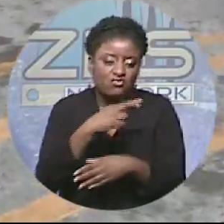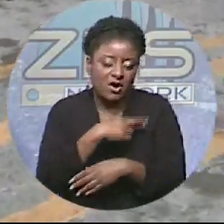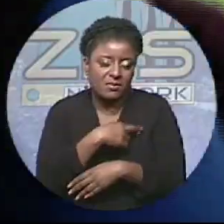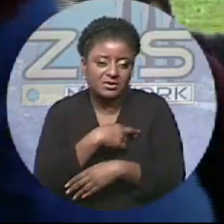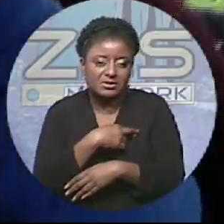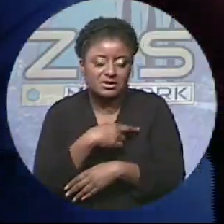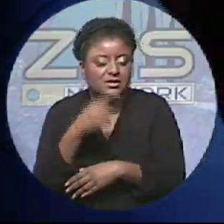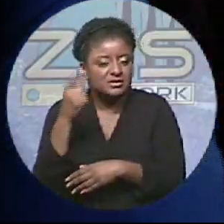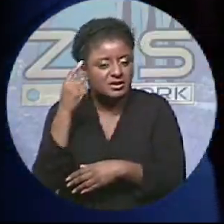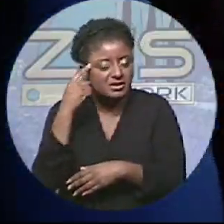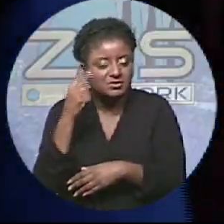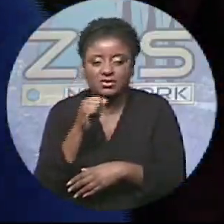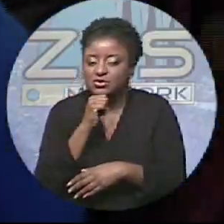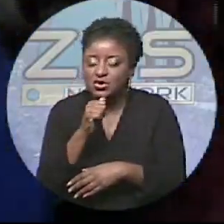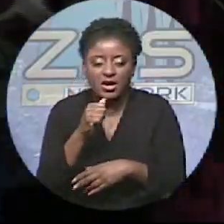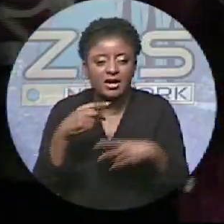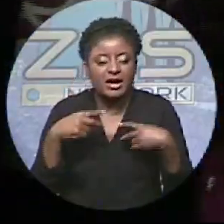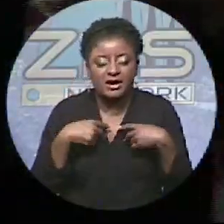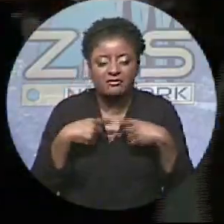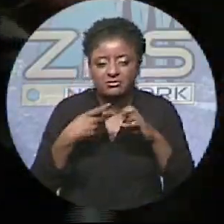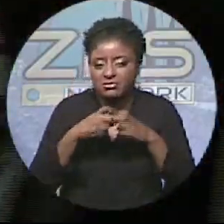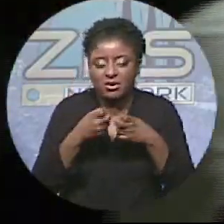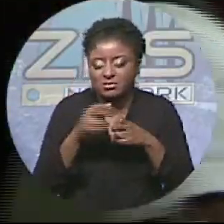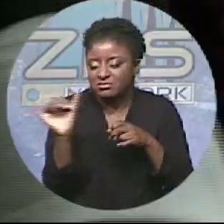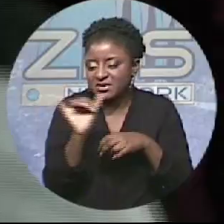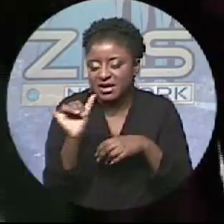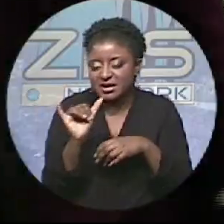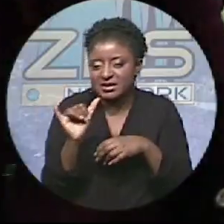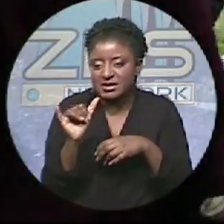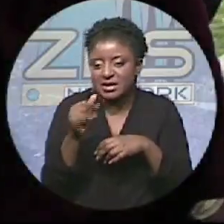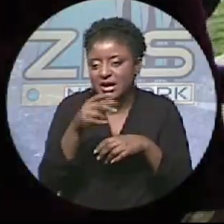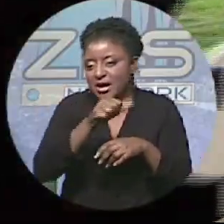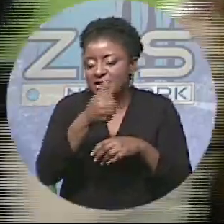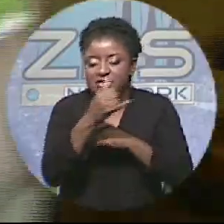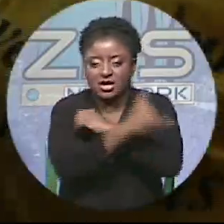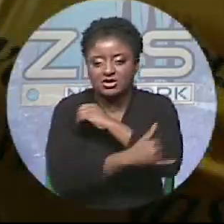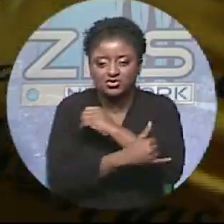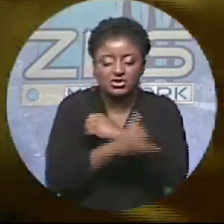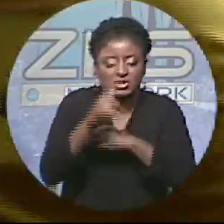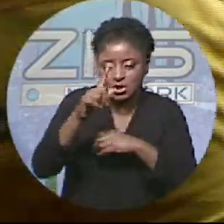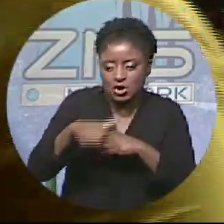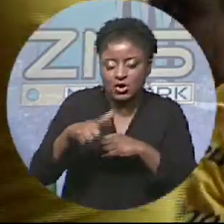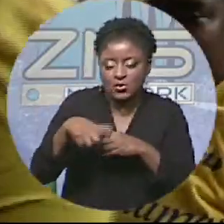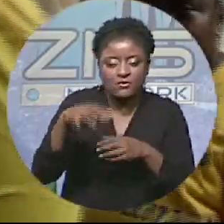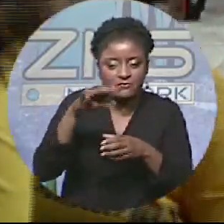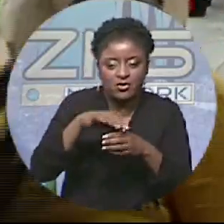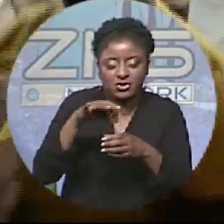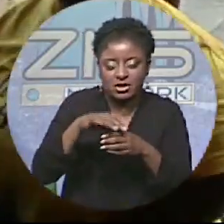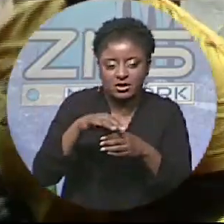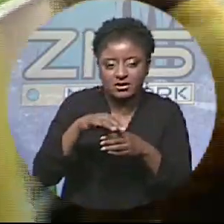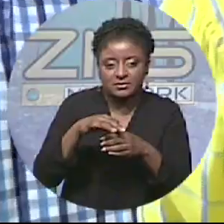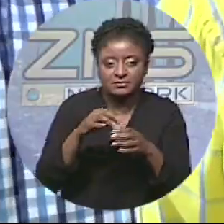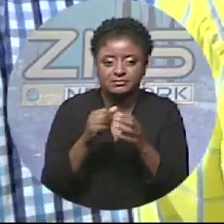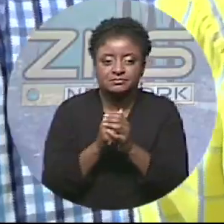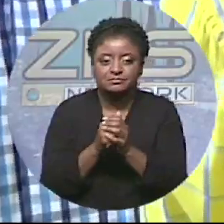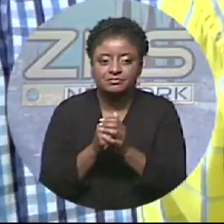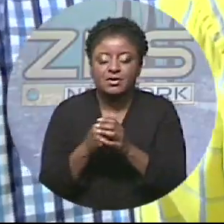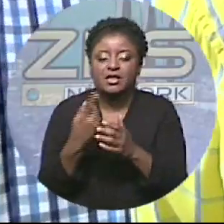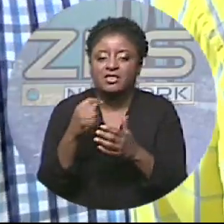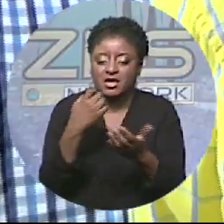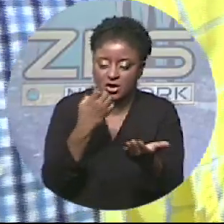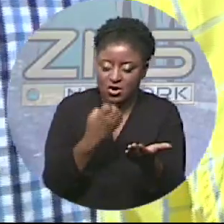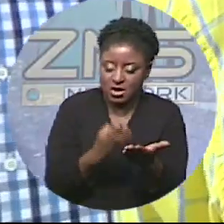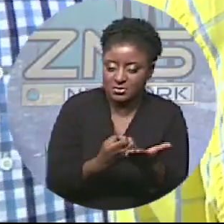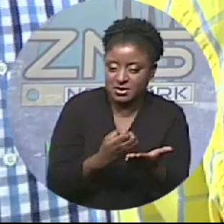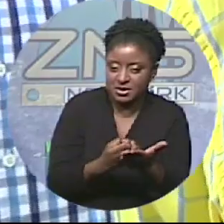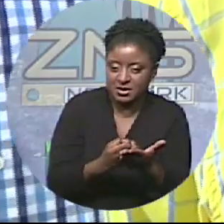won't happen here, as the Bahamas is known for high voter turnout. He says the party is optimistic going into next general elections. The economy of the